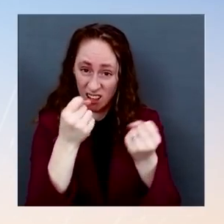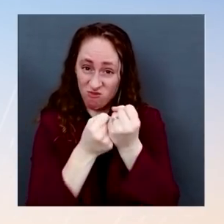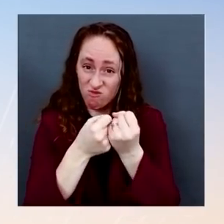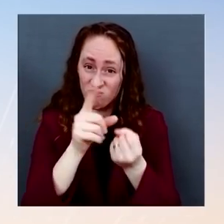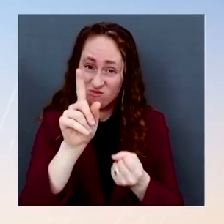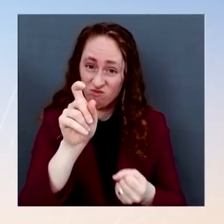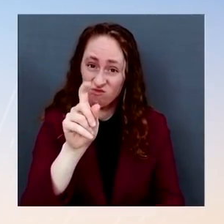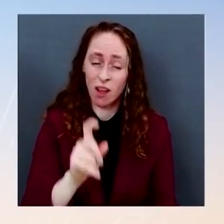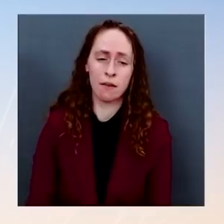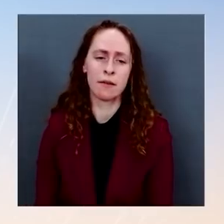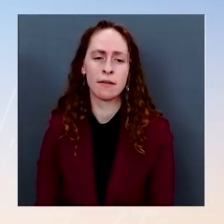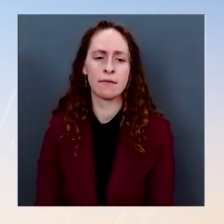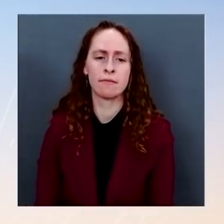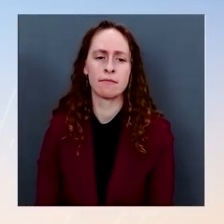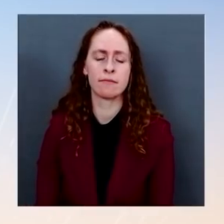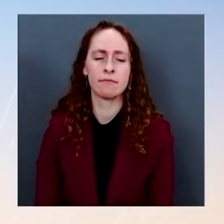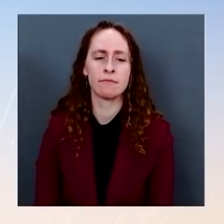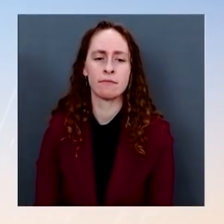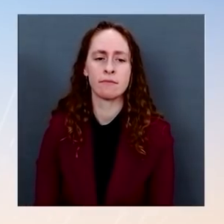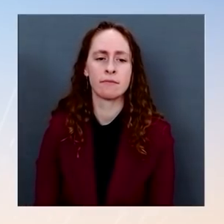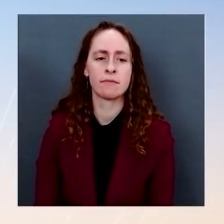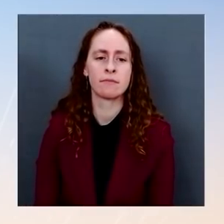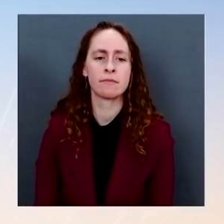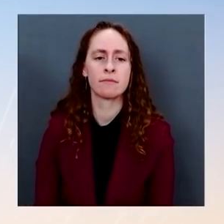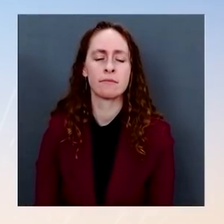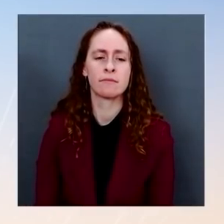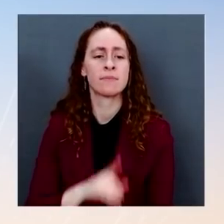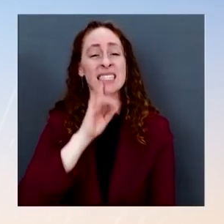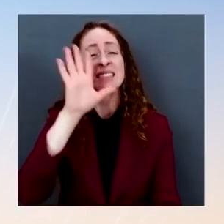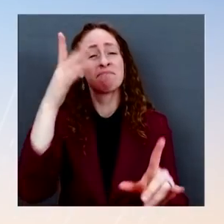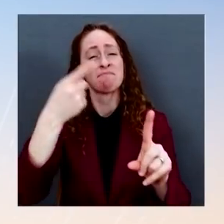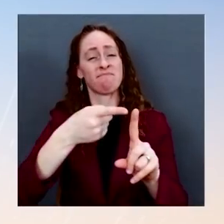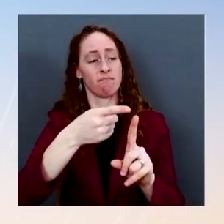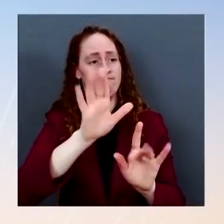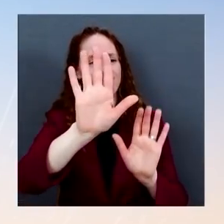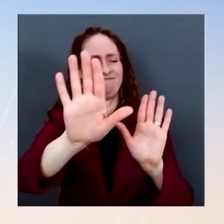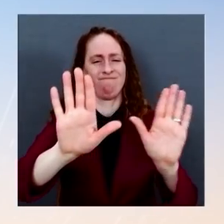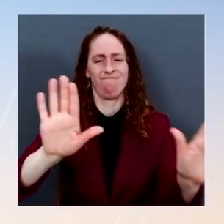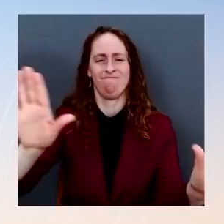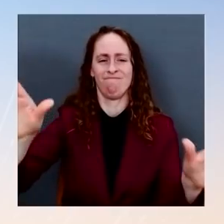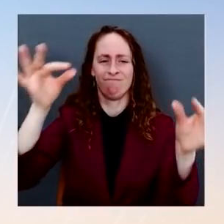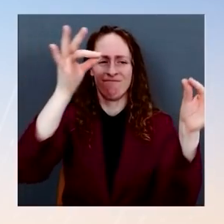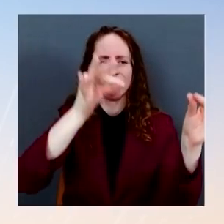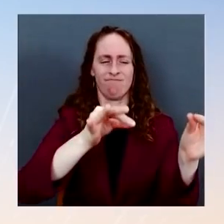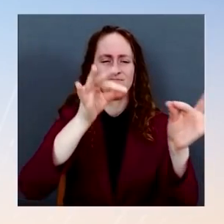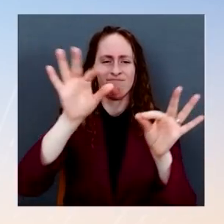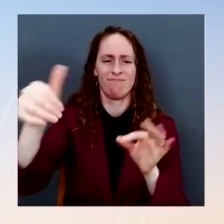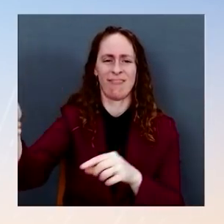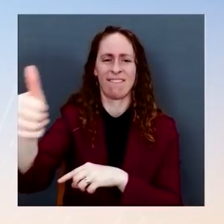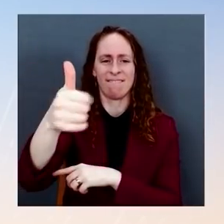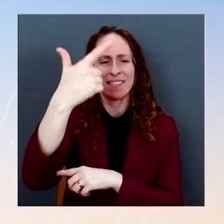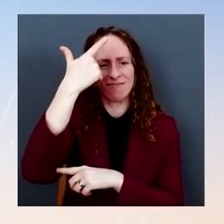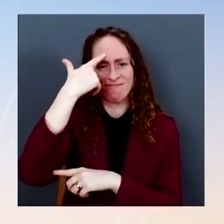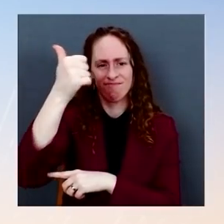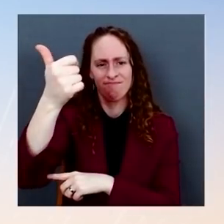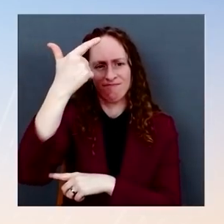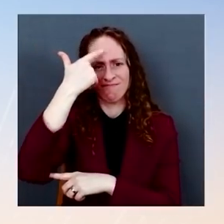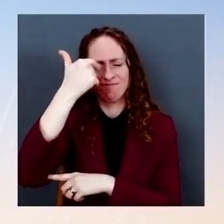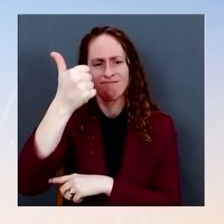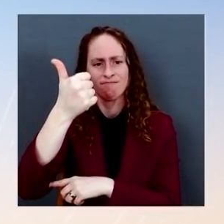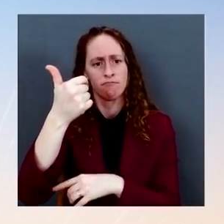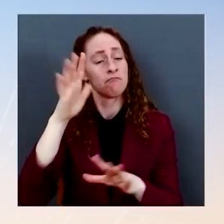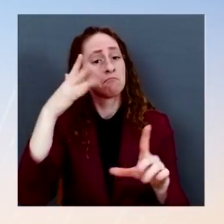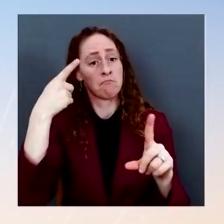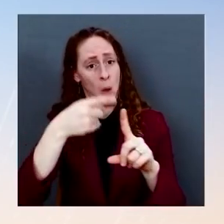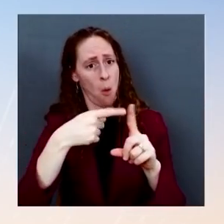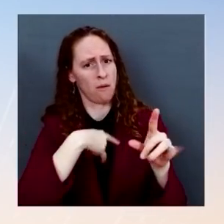are open, have been open, and we believe we have the tools to do that. One of the steps we've talked about a little bit is test to stay, which is a